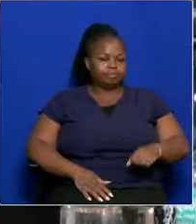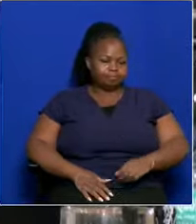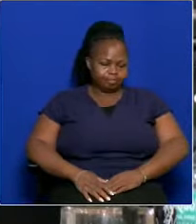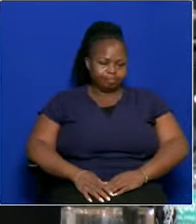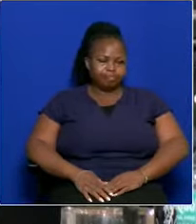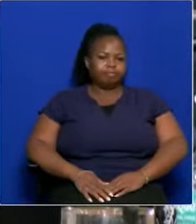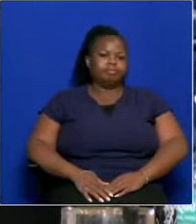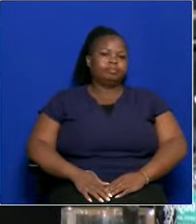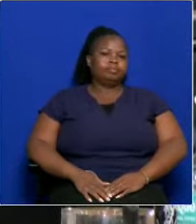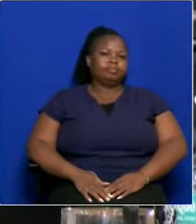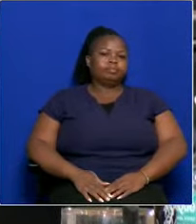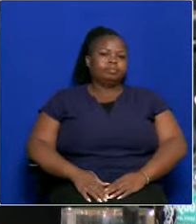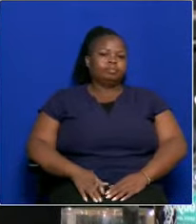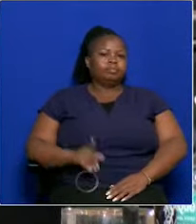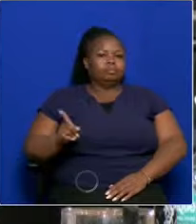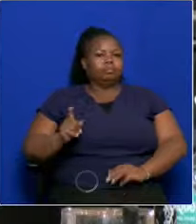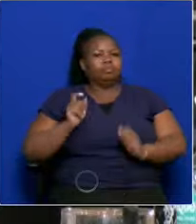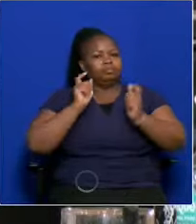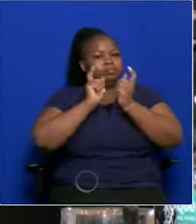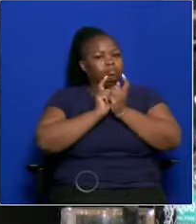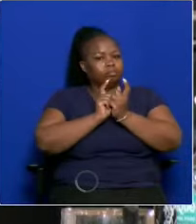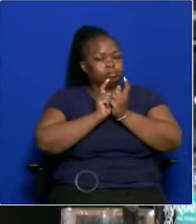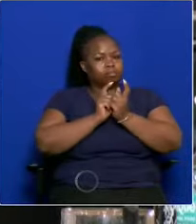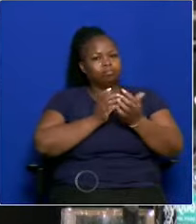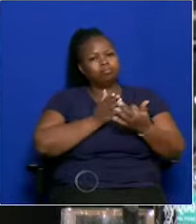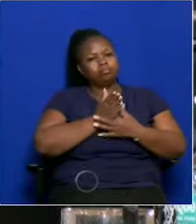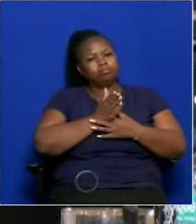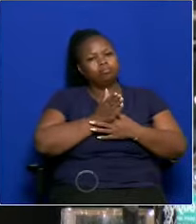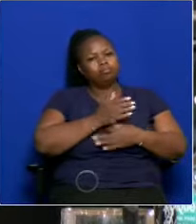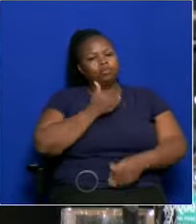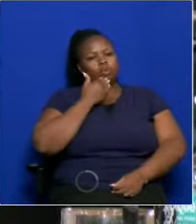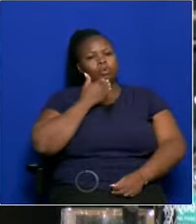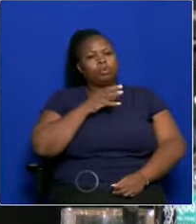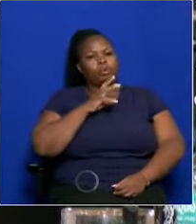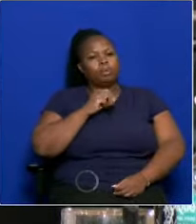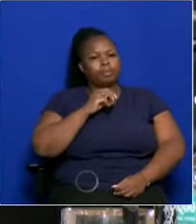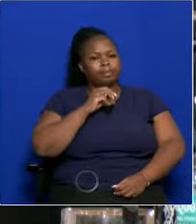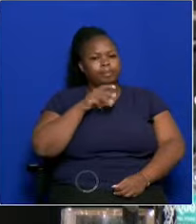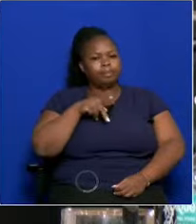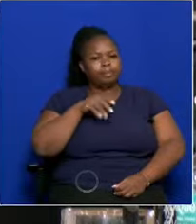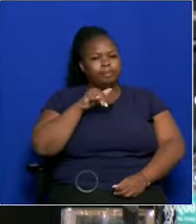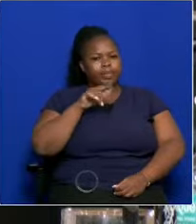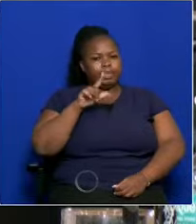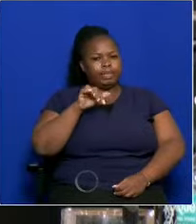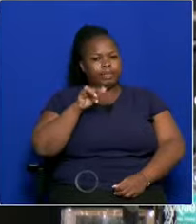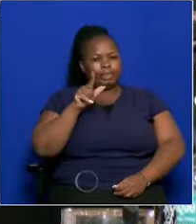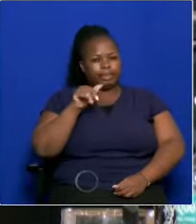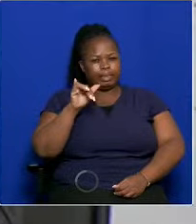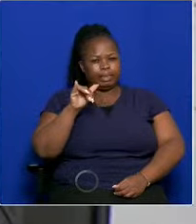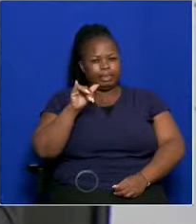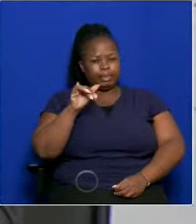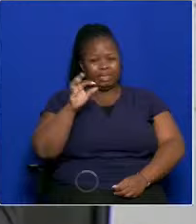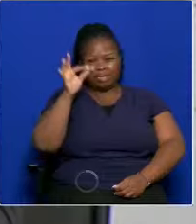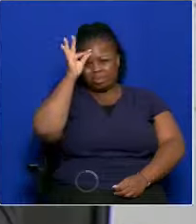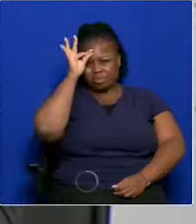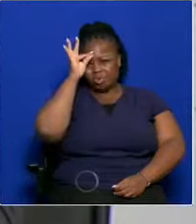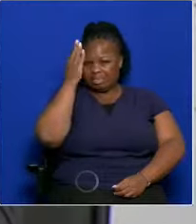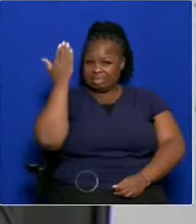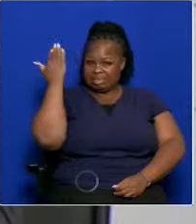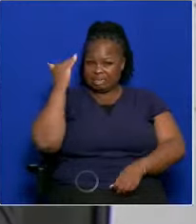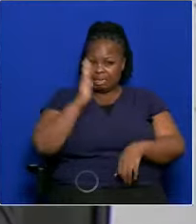you met him through a Mr. Mbilini, who was also a police officer at the time. That's